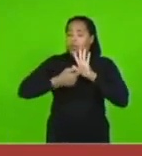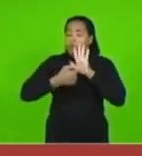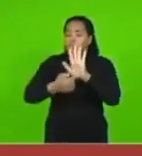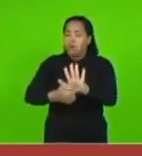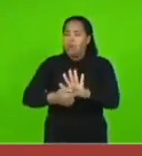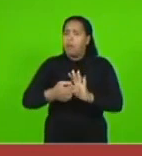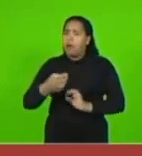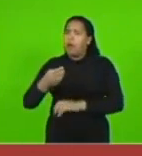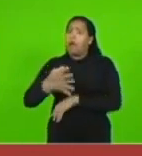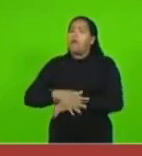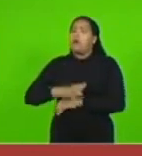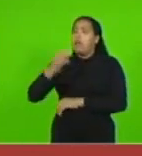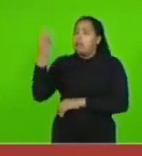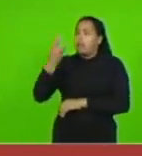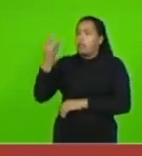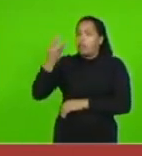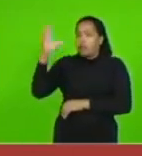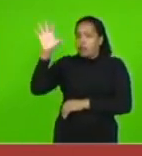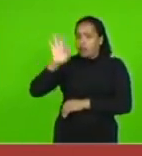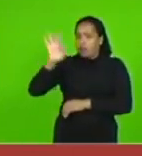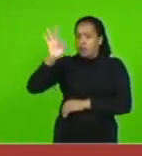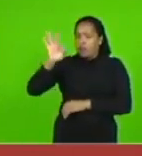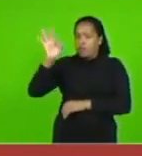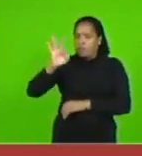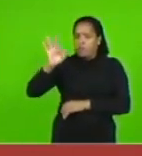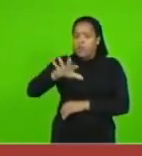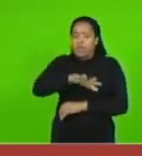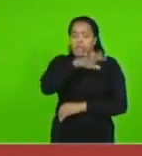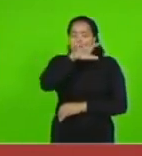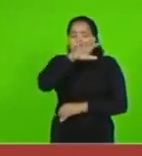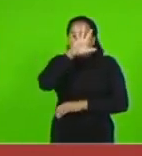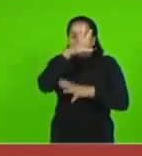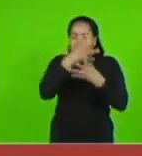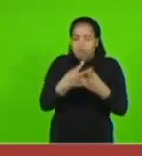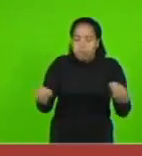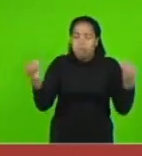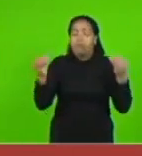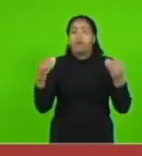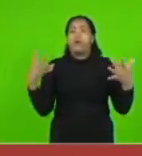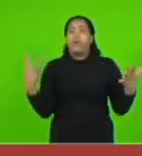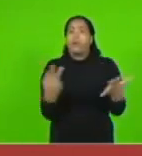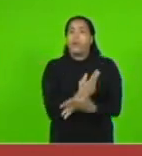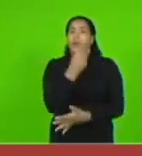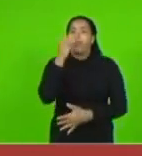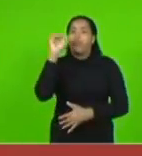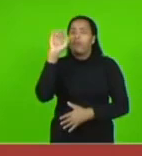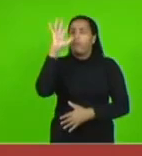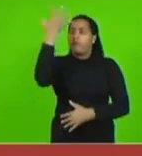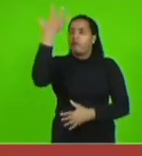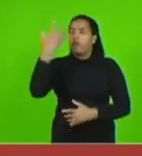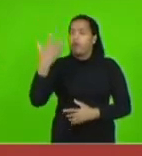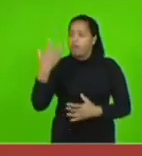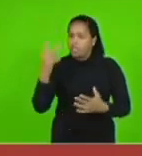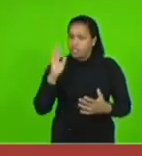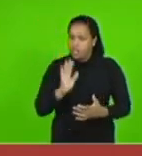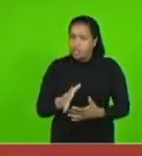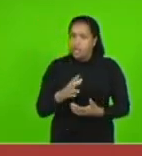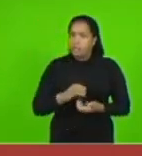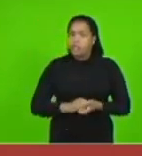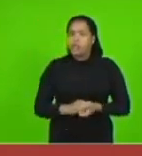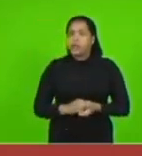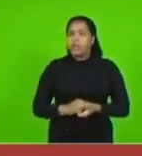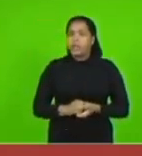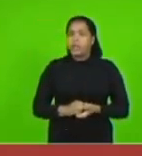When we talk about the oceans, it says that a third of them are going